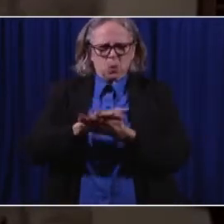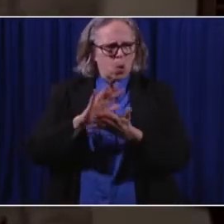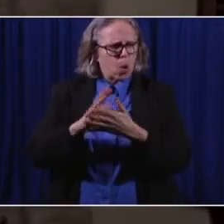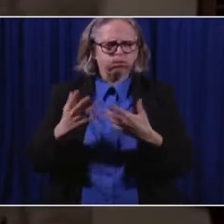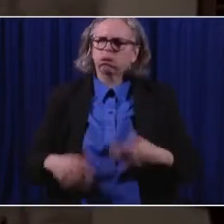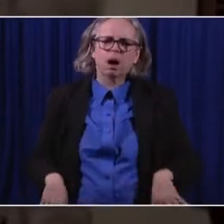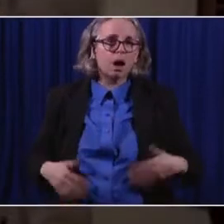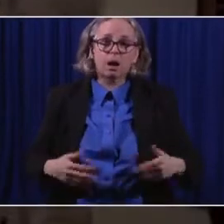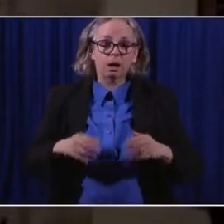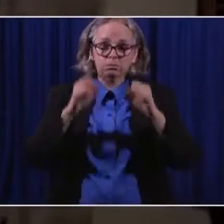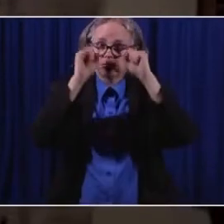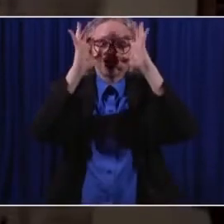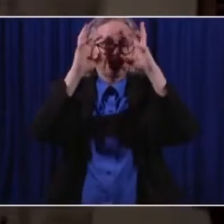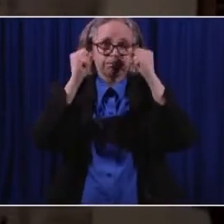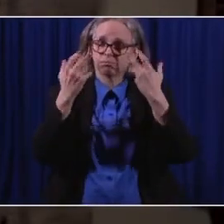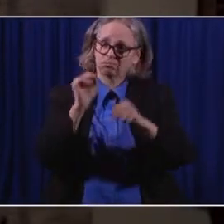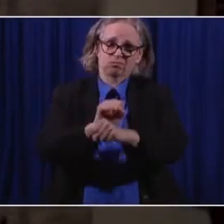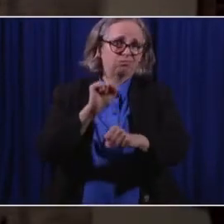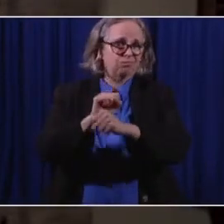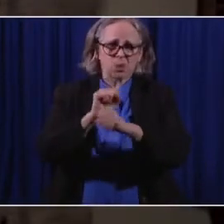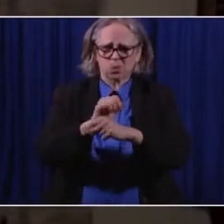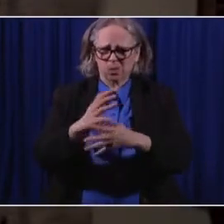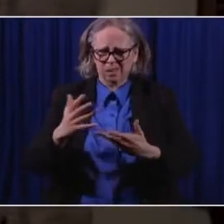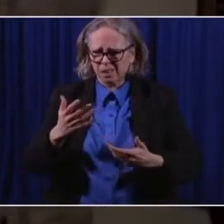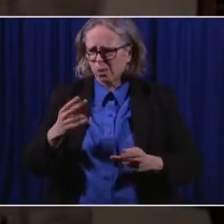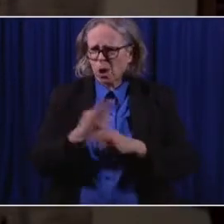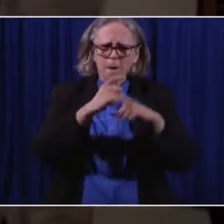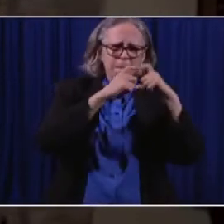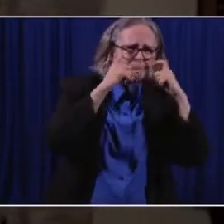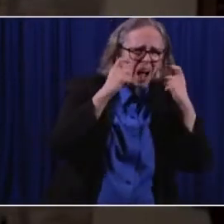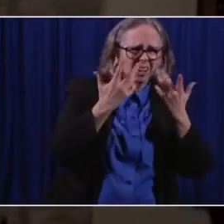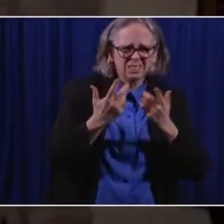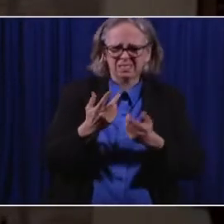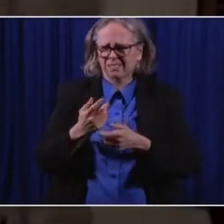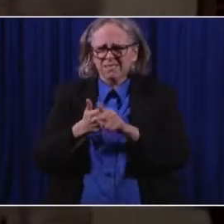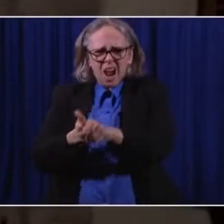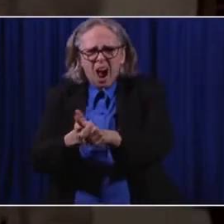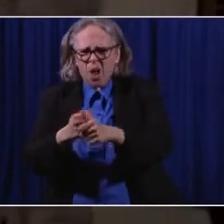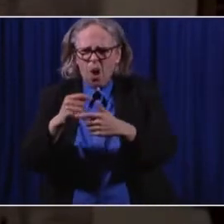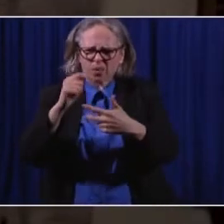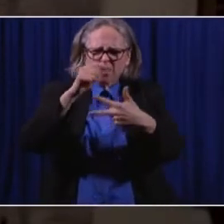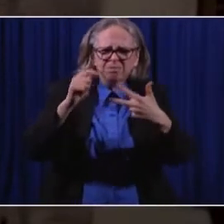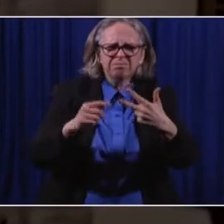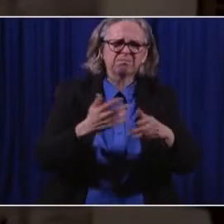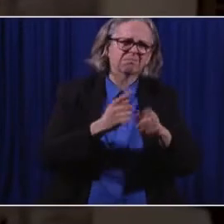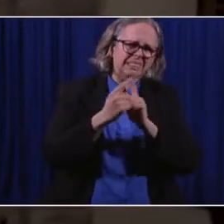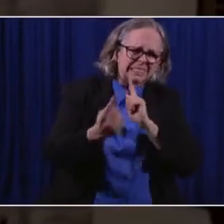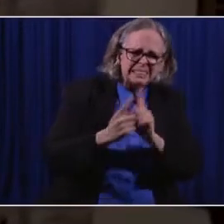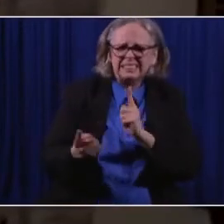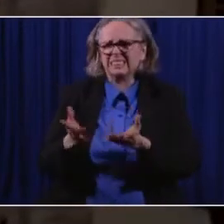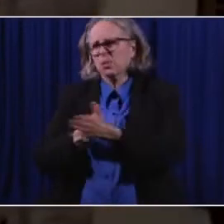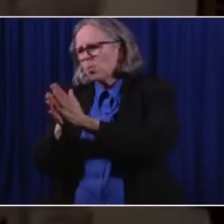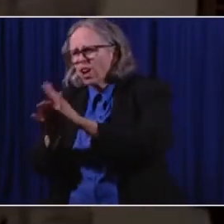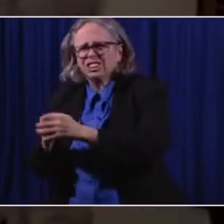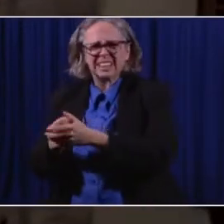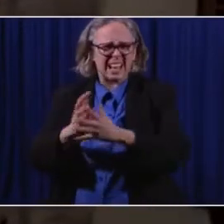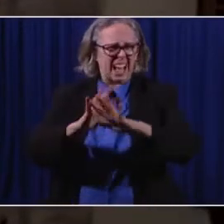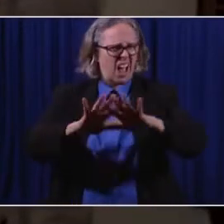consistent masking. Phenomenal job. Distancing, great job. They've been putting up barriers. They're